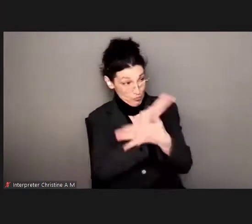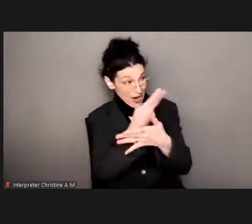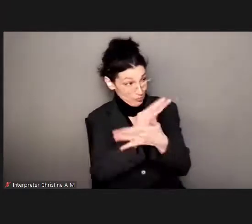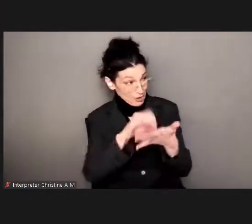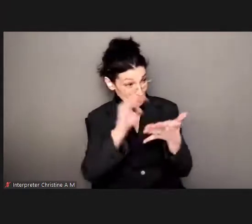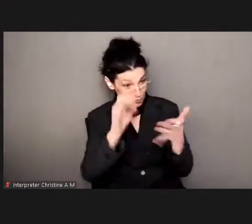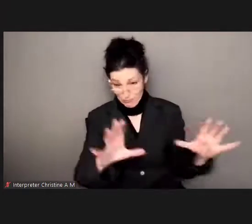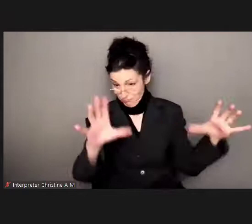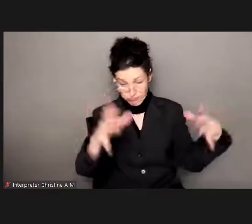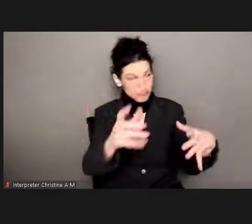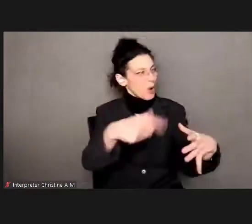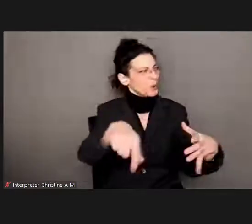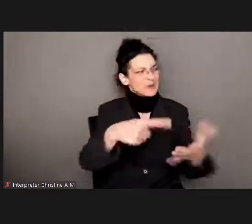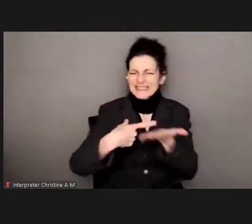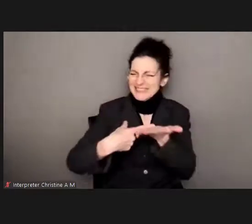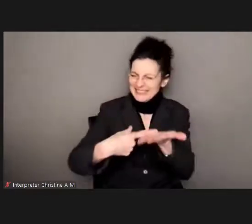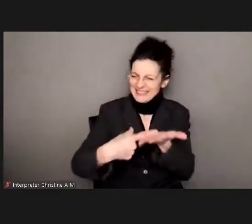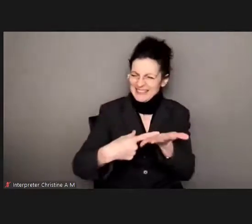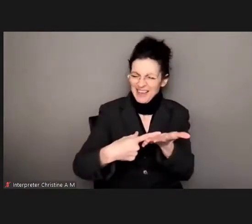including linguistic accessibility,